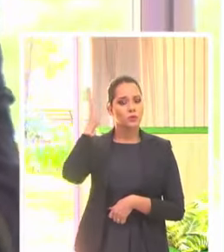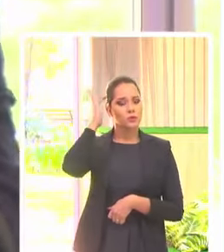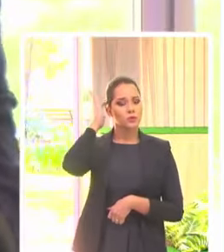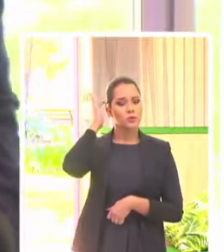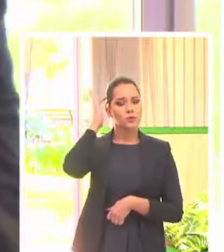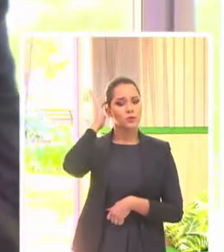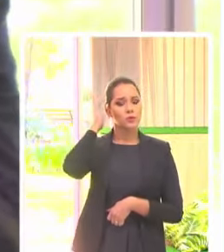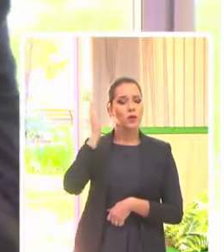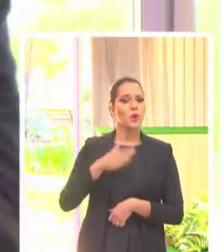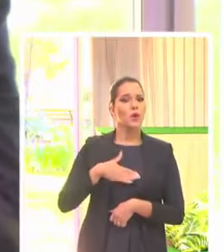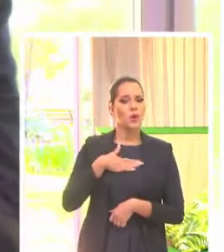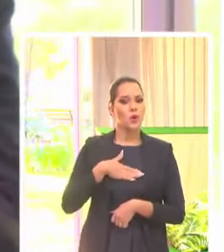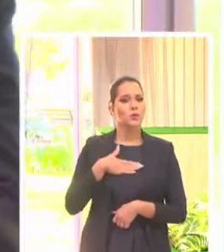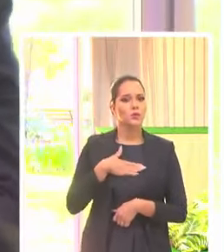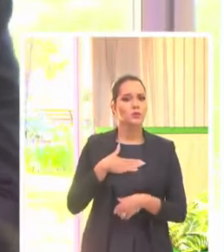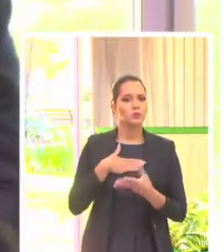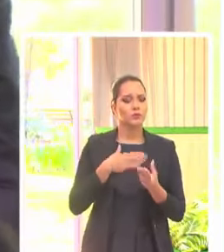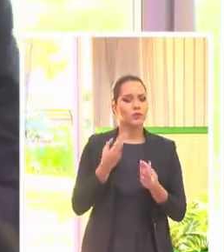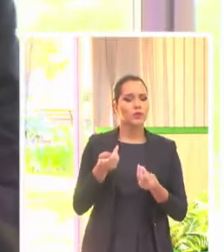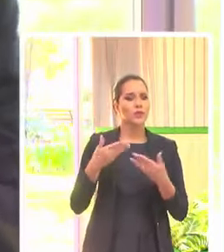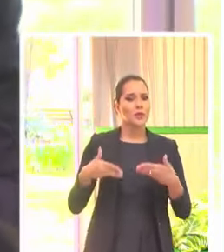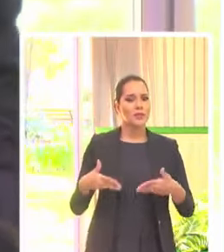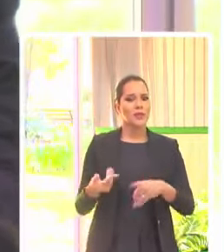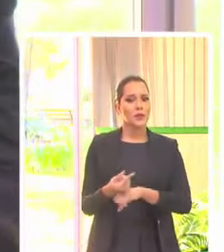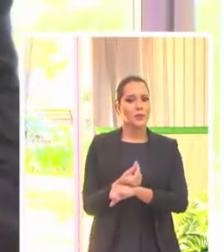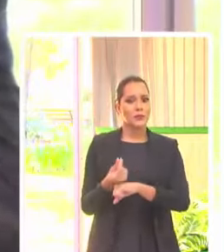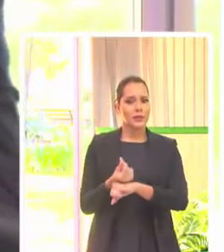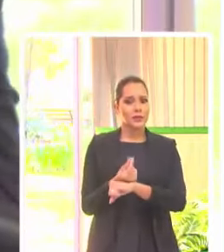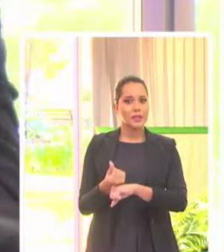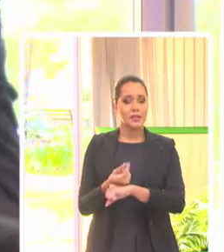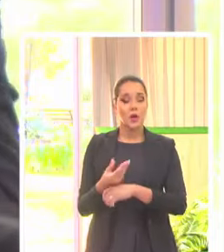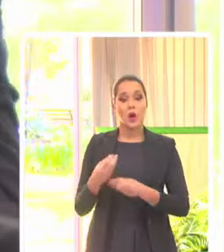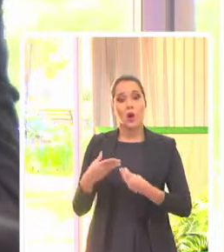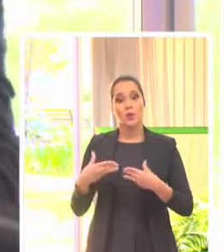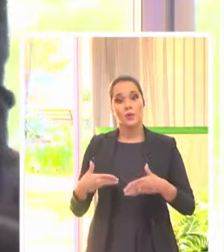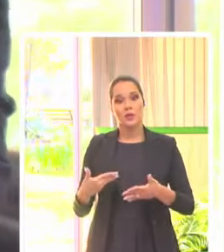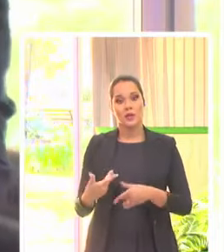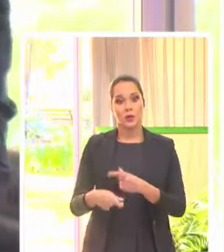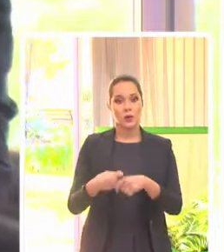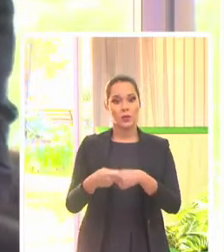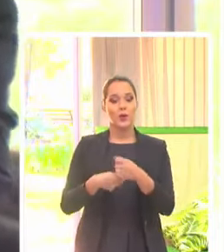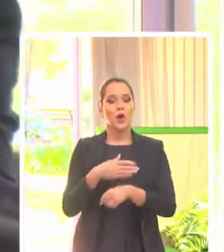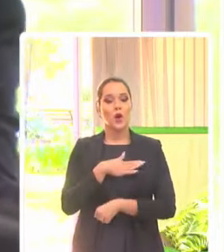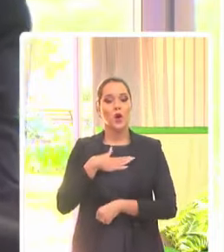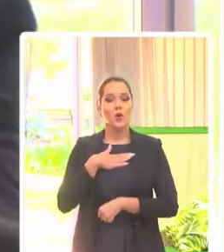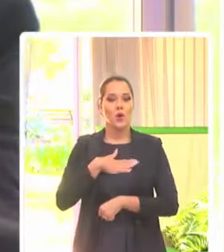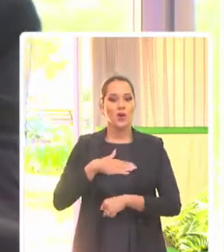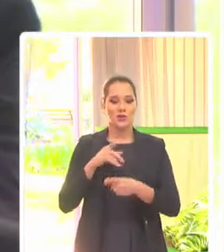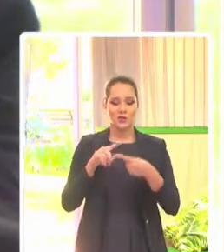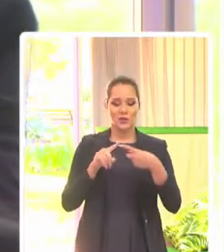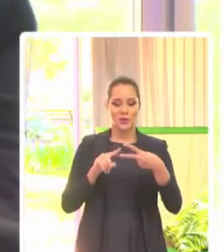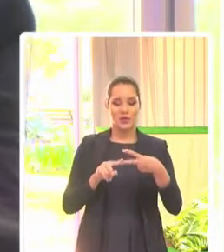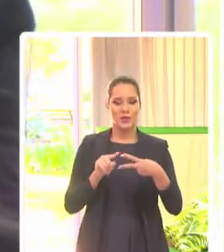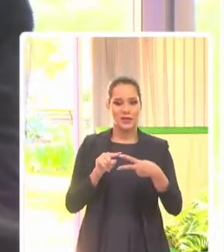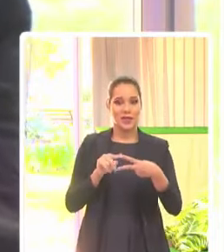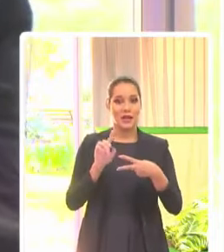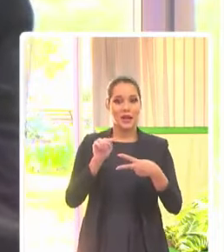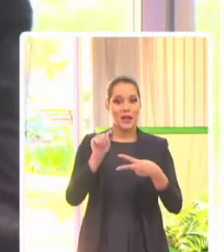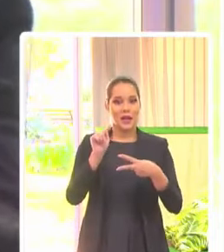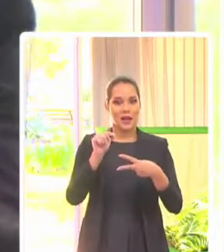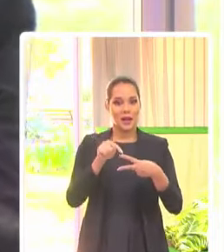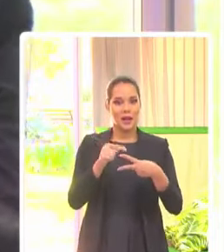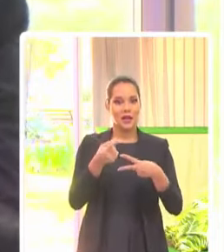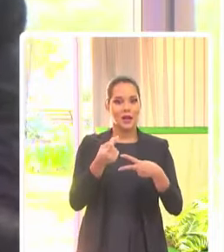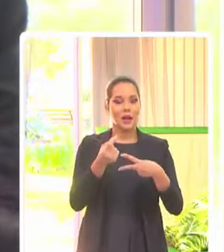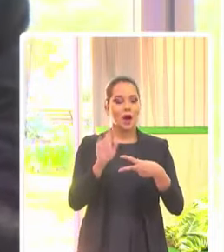of Finance, I liked two things. One is, I will get students who are coming into the service. It's